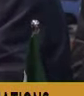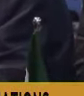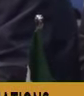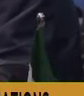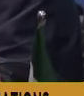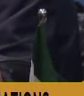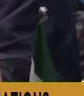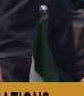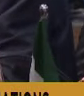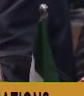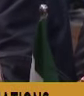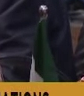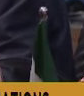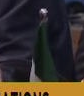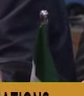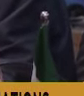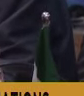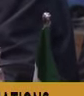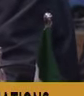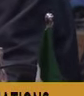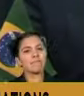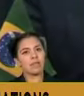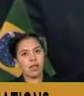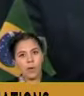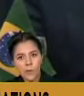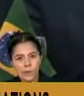would be needed for development and aid programs.